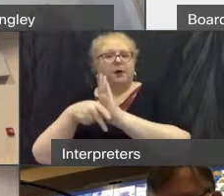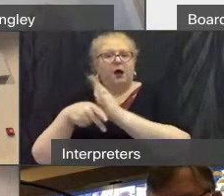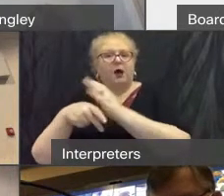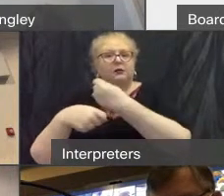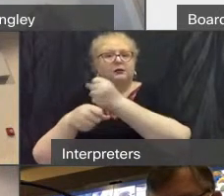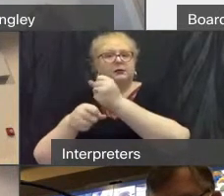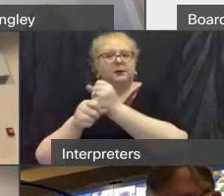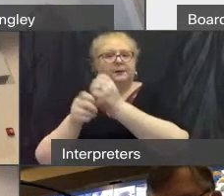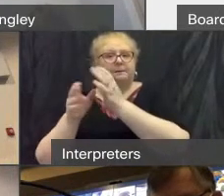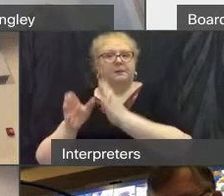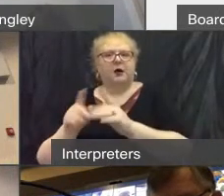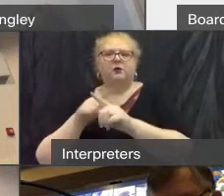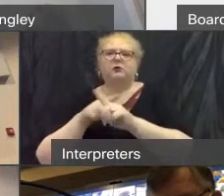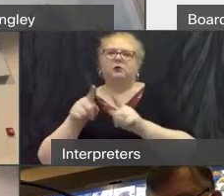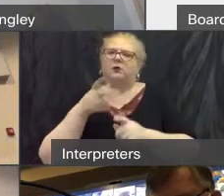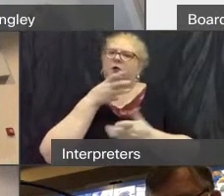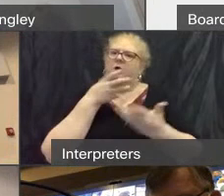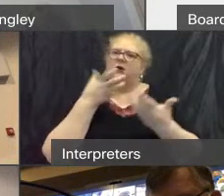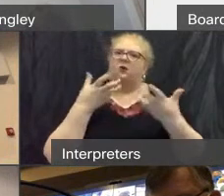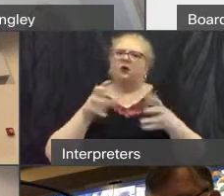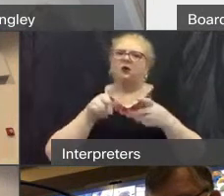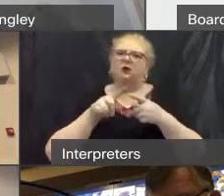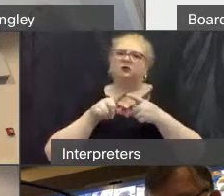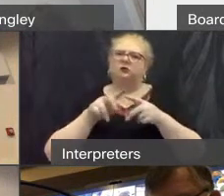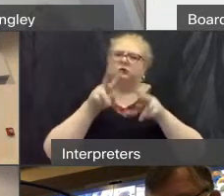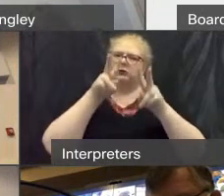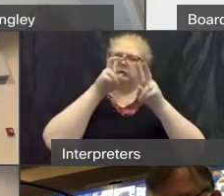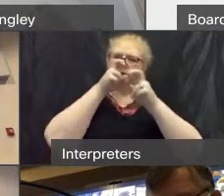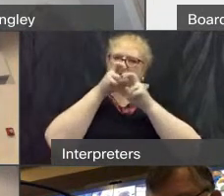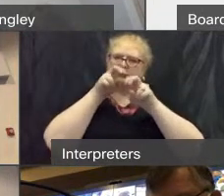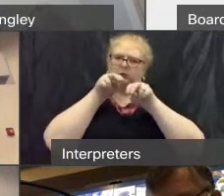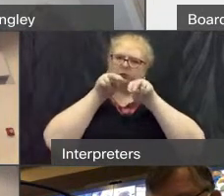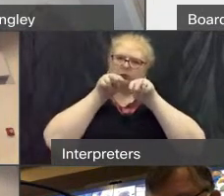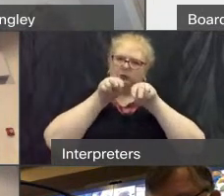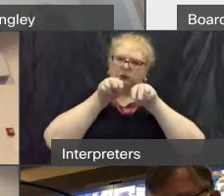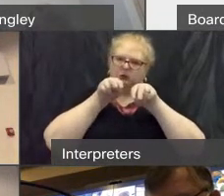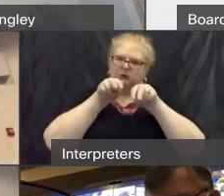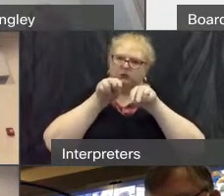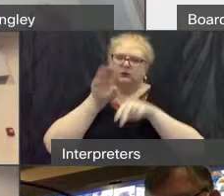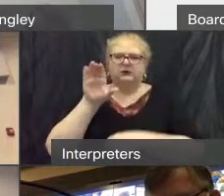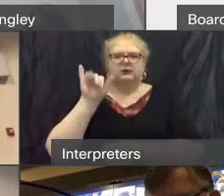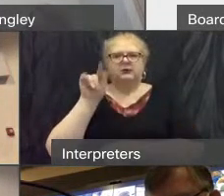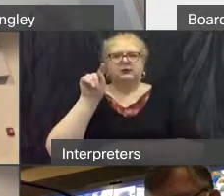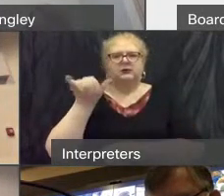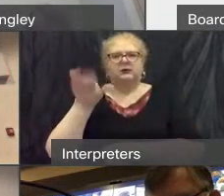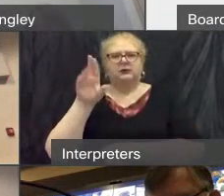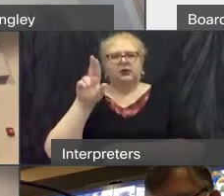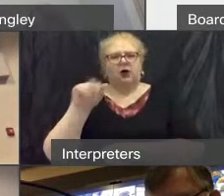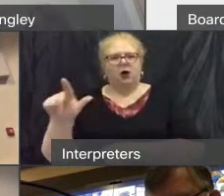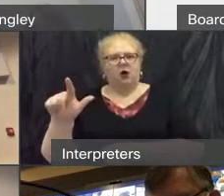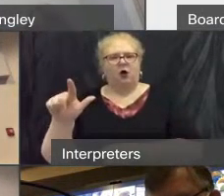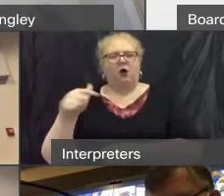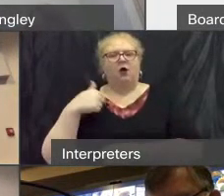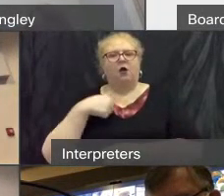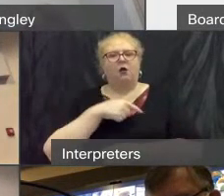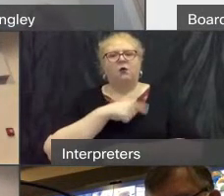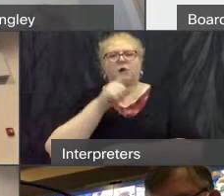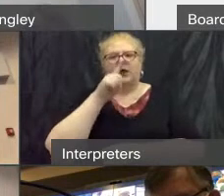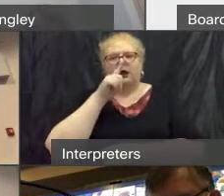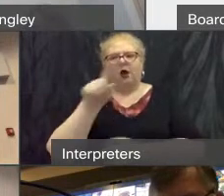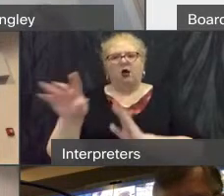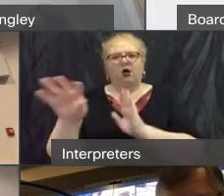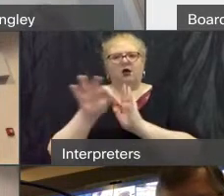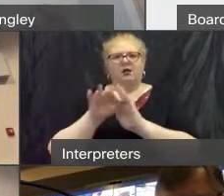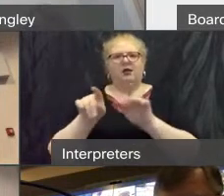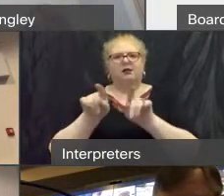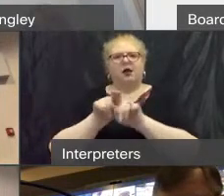micromanaging City Hall, and I want to just caution us and remind us that we're elected as